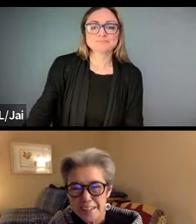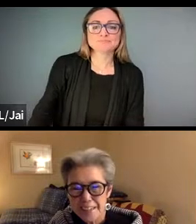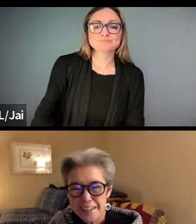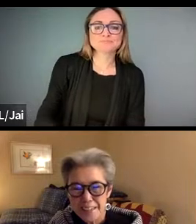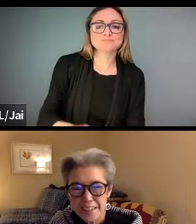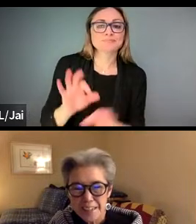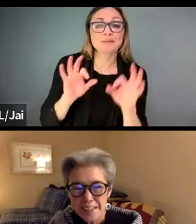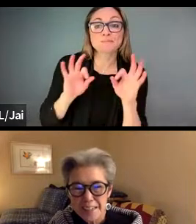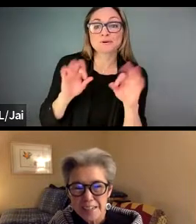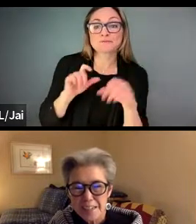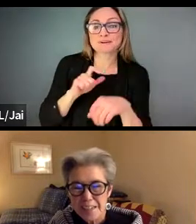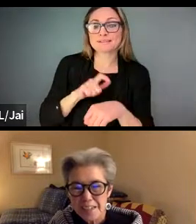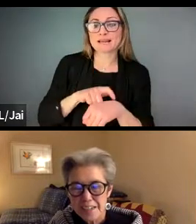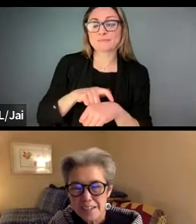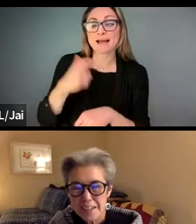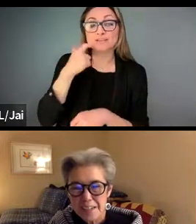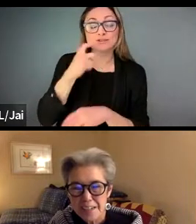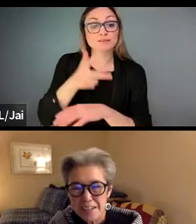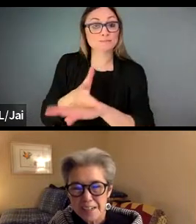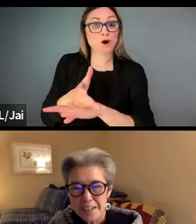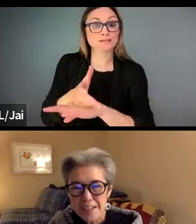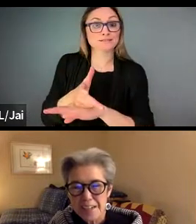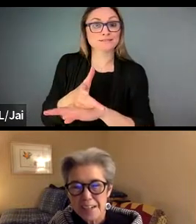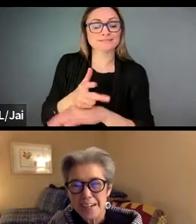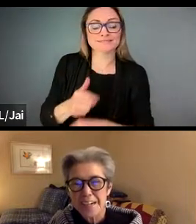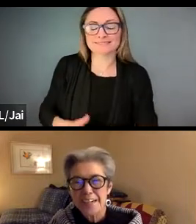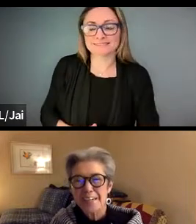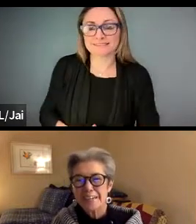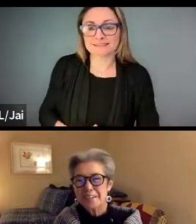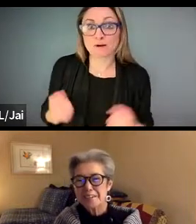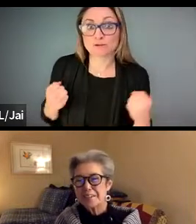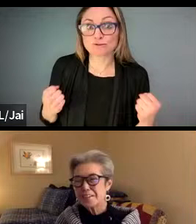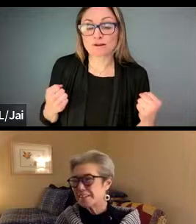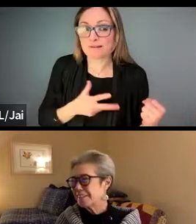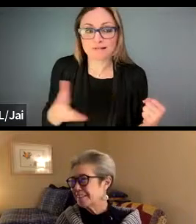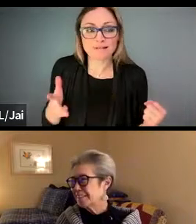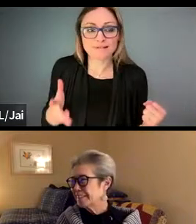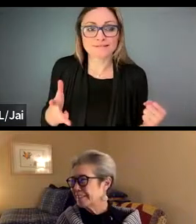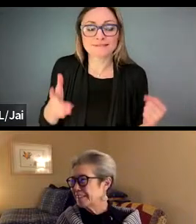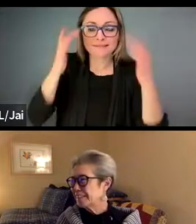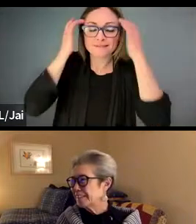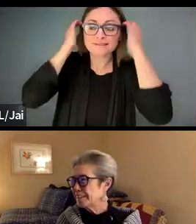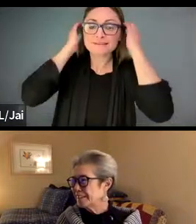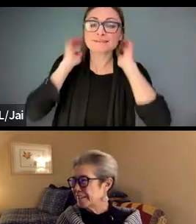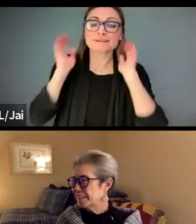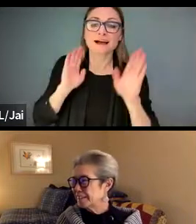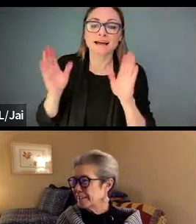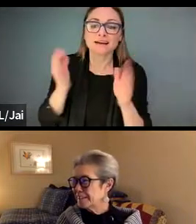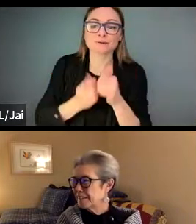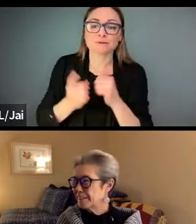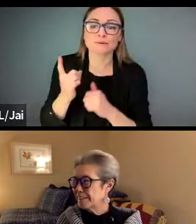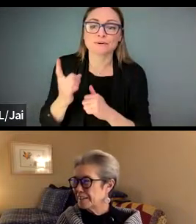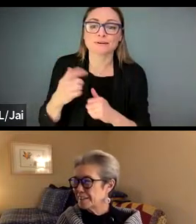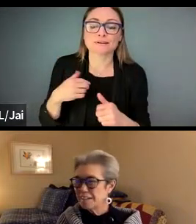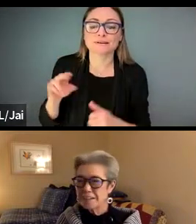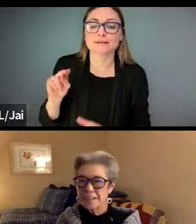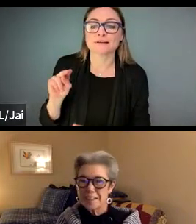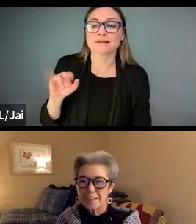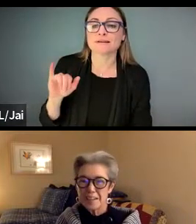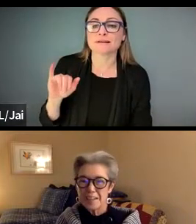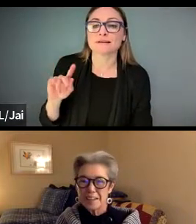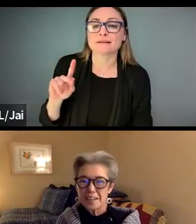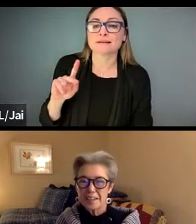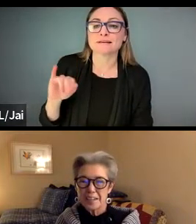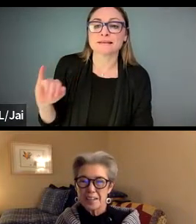Perfect timing. I just parked the car. Hi, everyone. Thank you. I am Nikki Chen. I am the